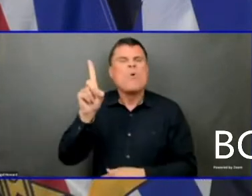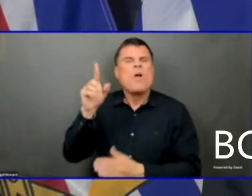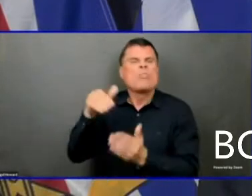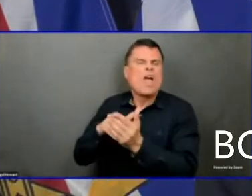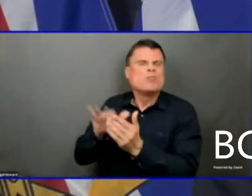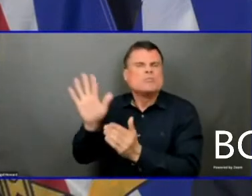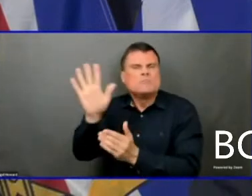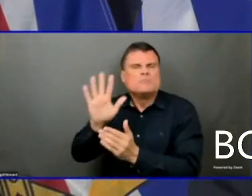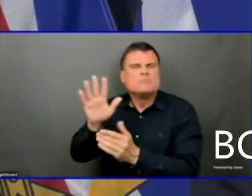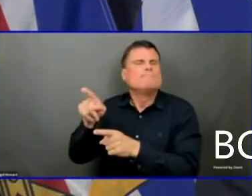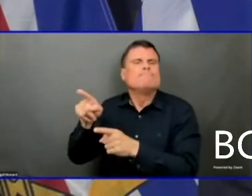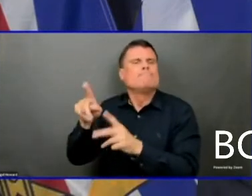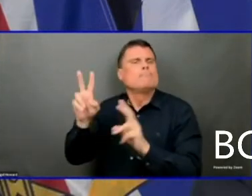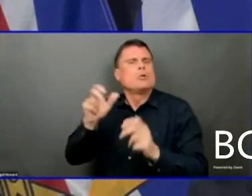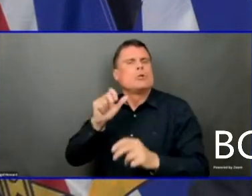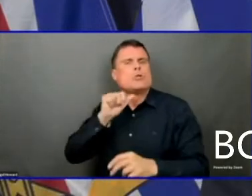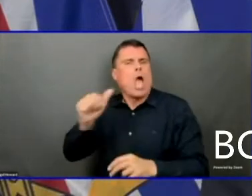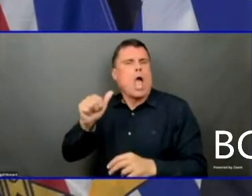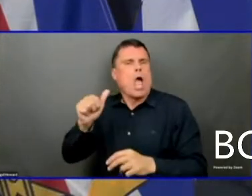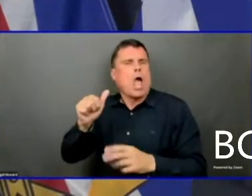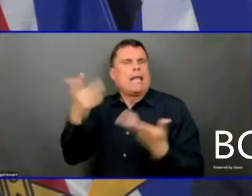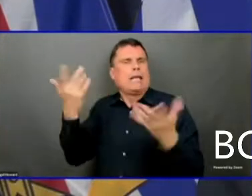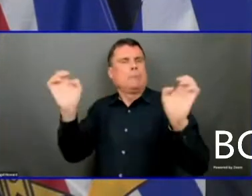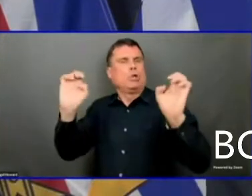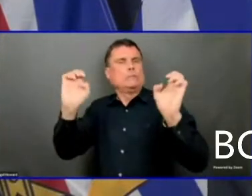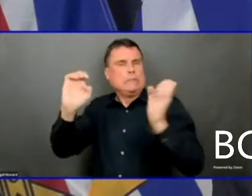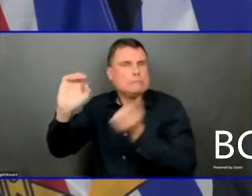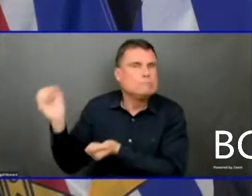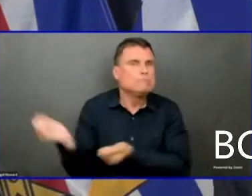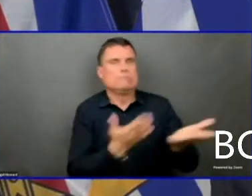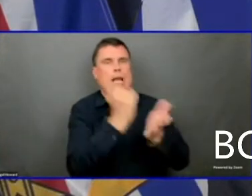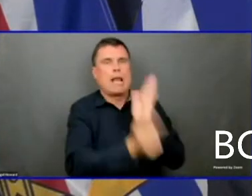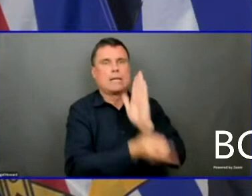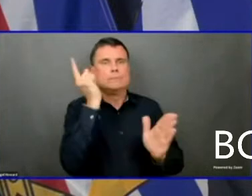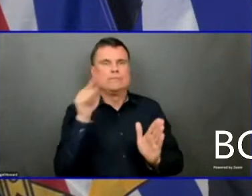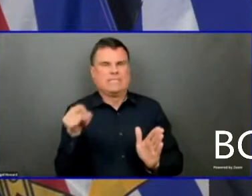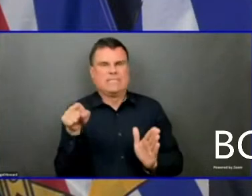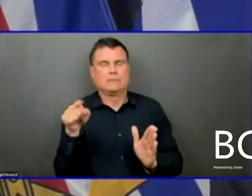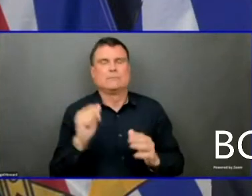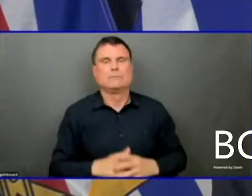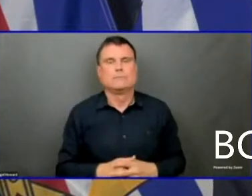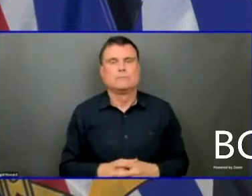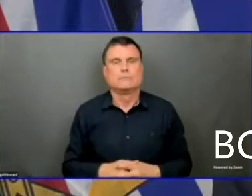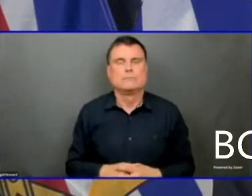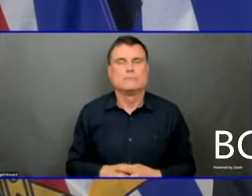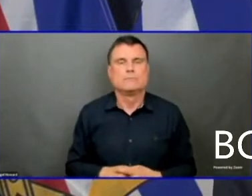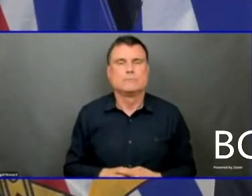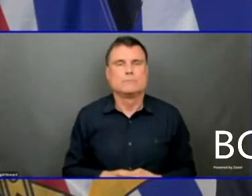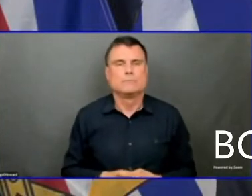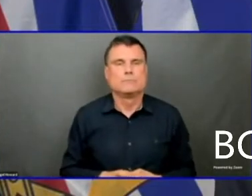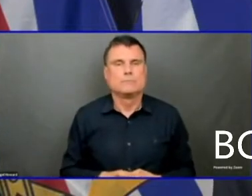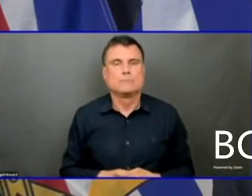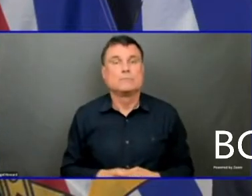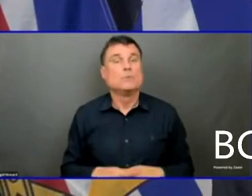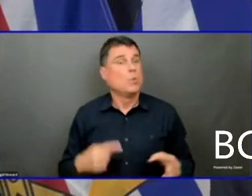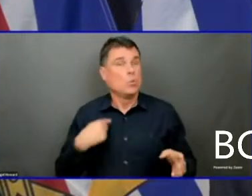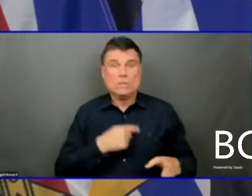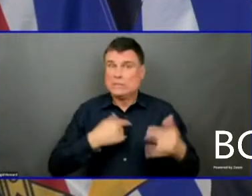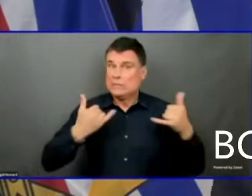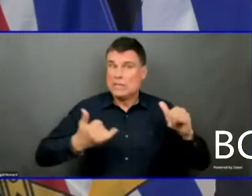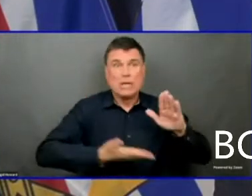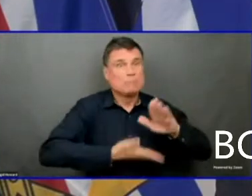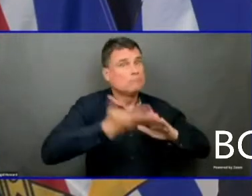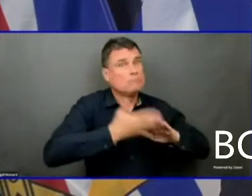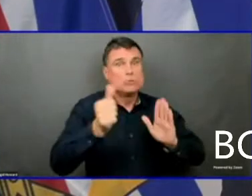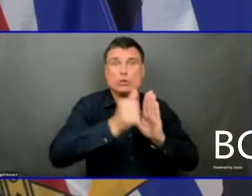reflect, and it shows the enormous work still being done for people across health authorities, but they reflect what we expected